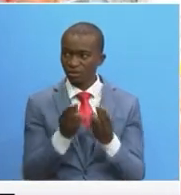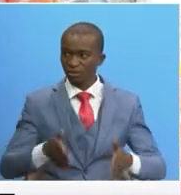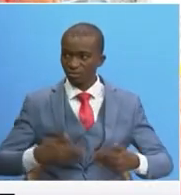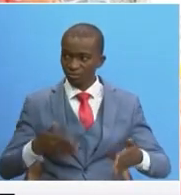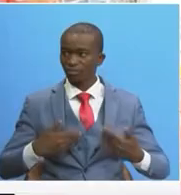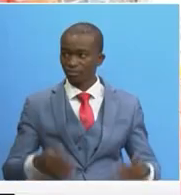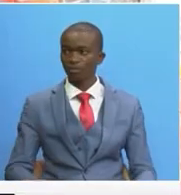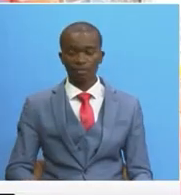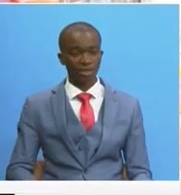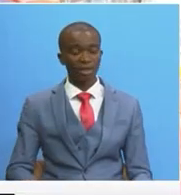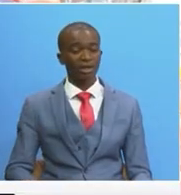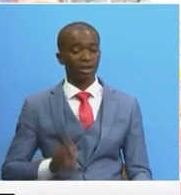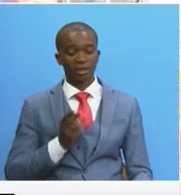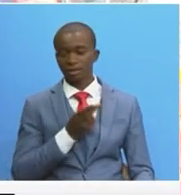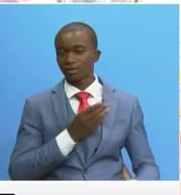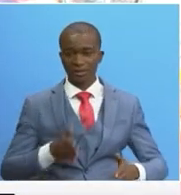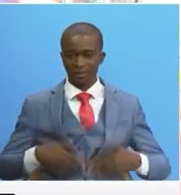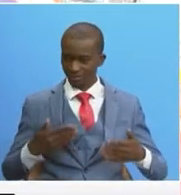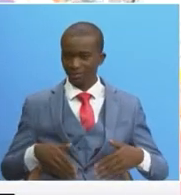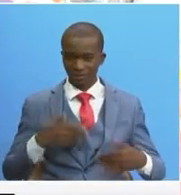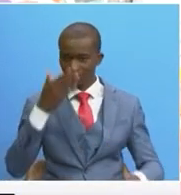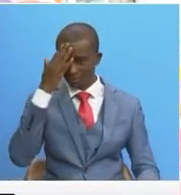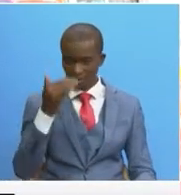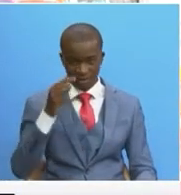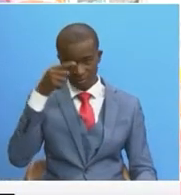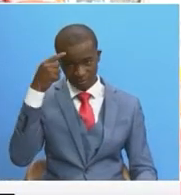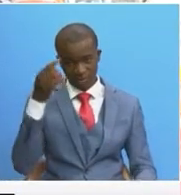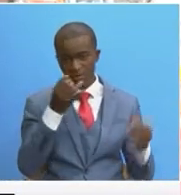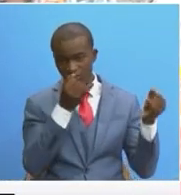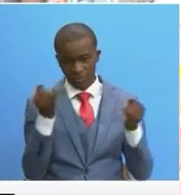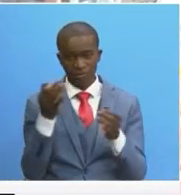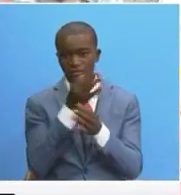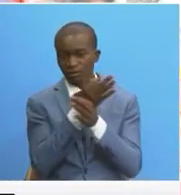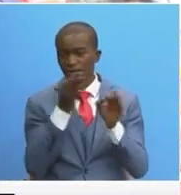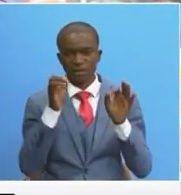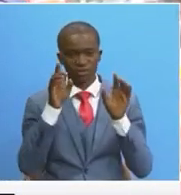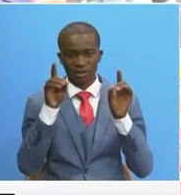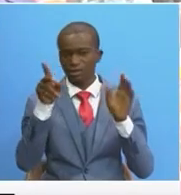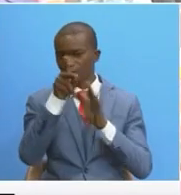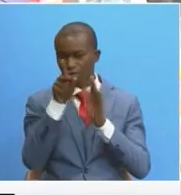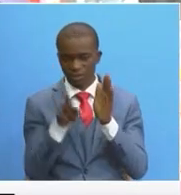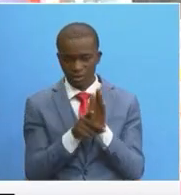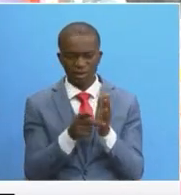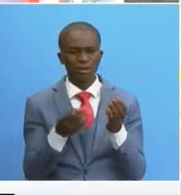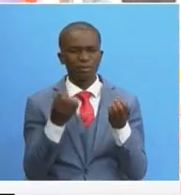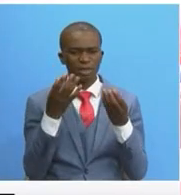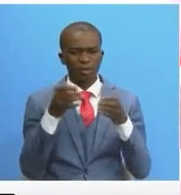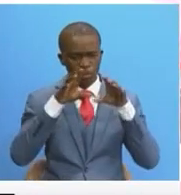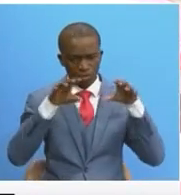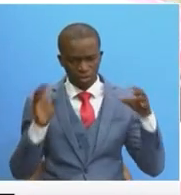free education policy, which has seen a rapid increase in the number of learners in our schools. We commend government for